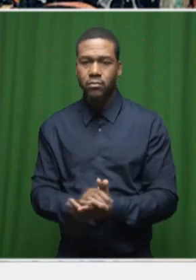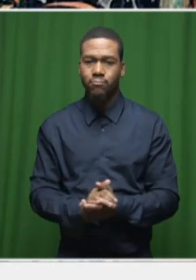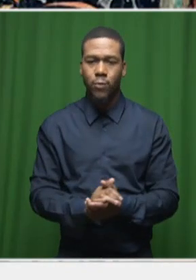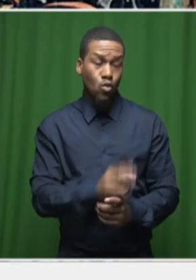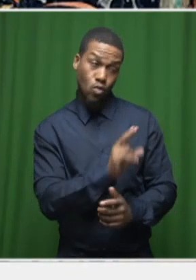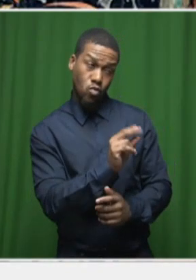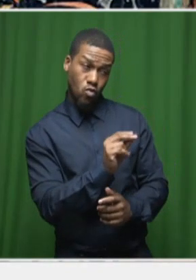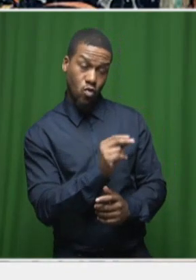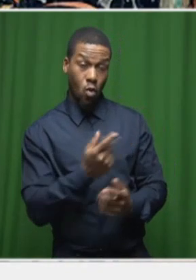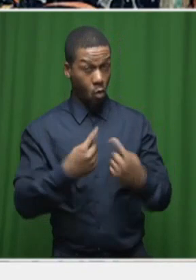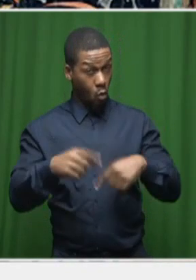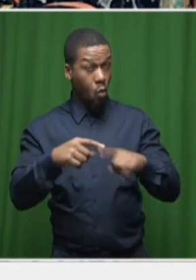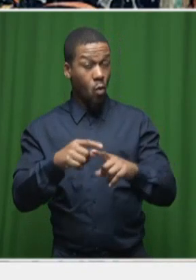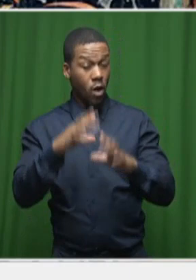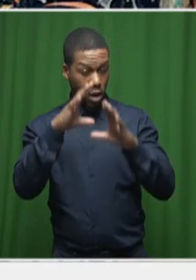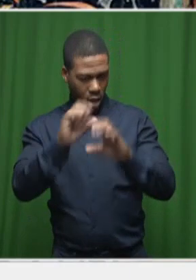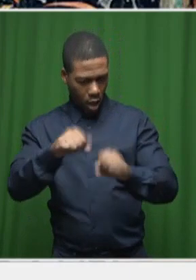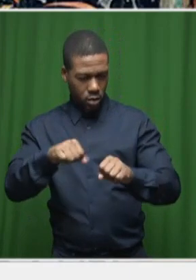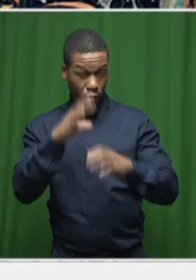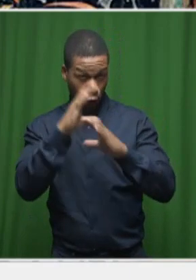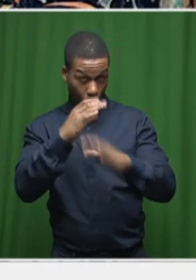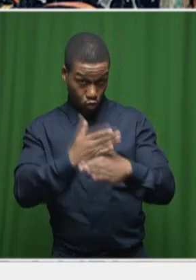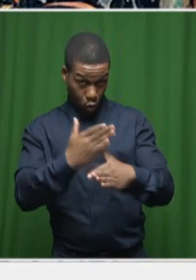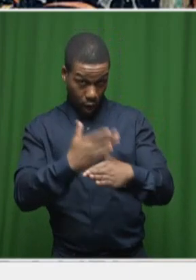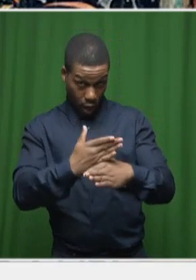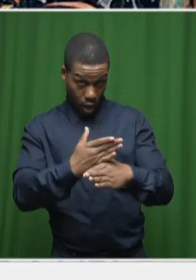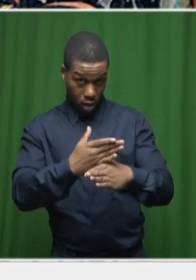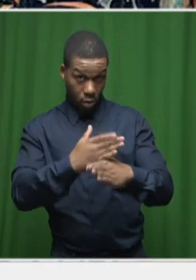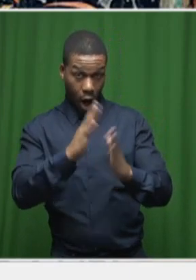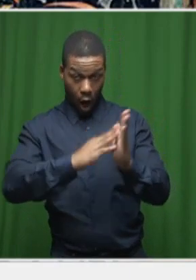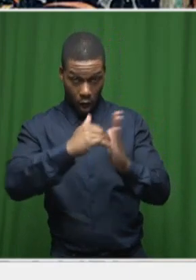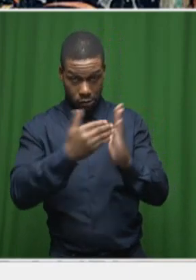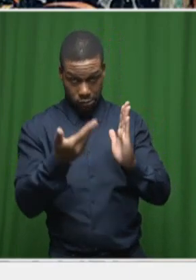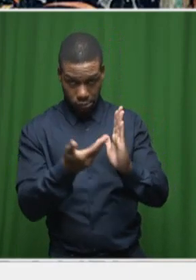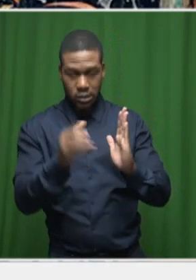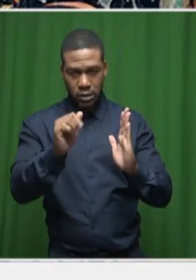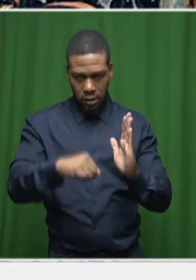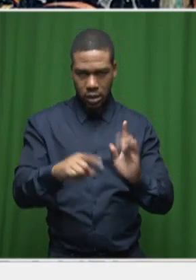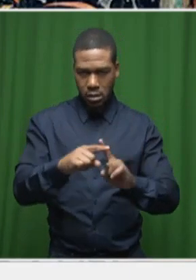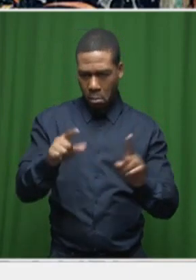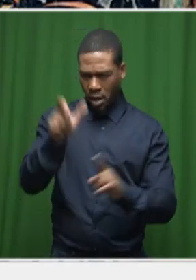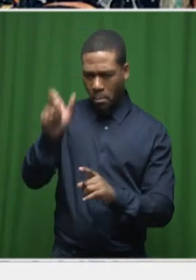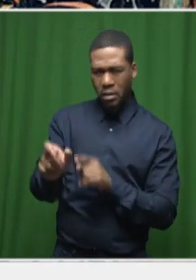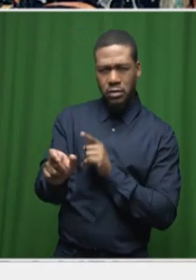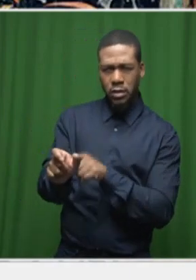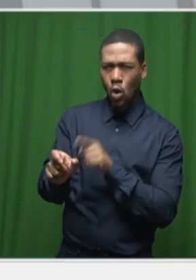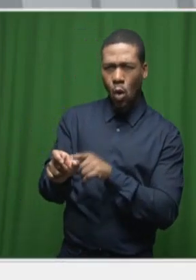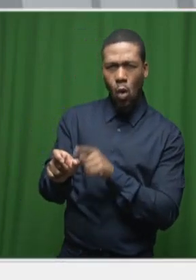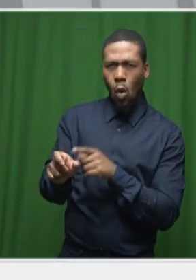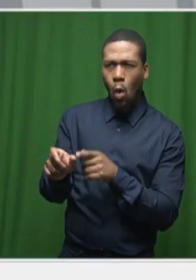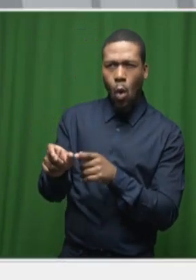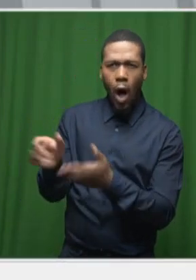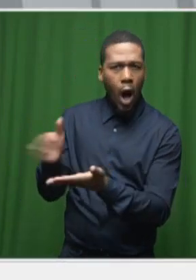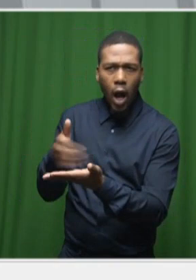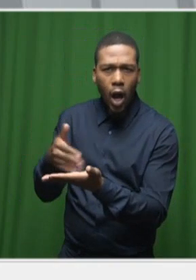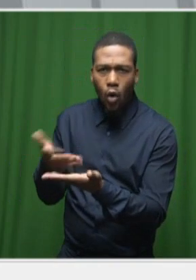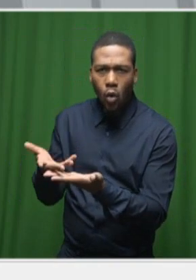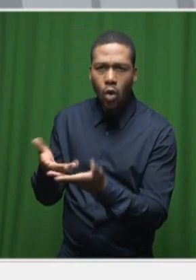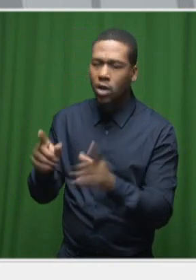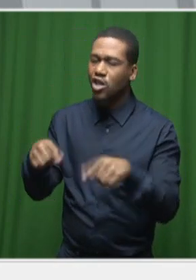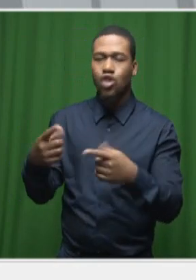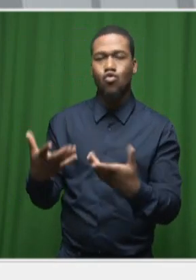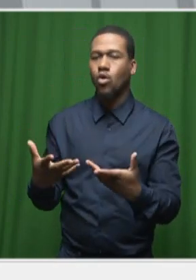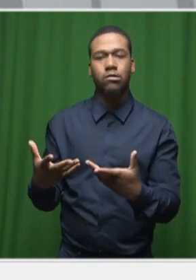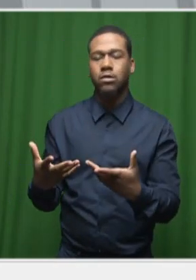there, but if the person that create art is not there, then you are not qualified. You are disqualified, should I say.